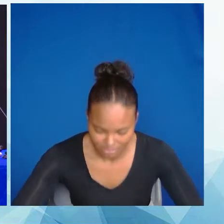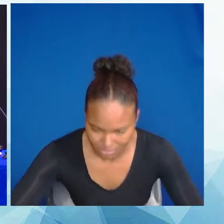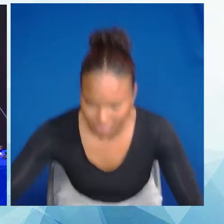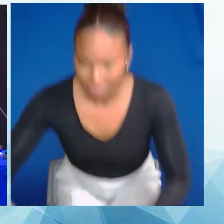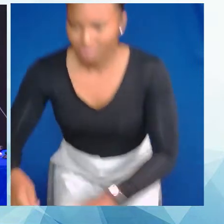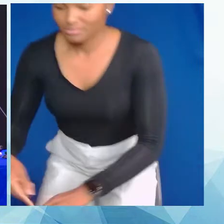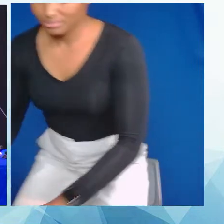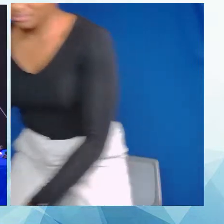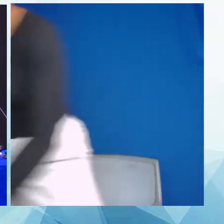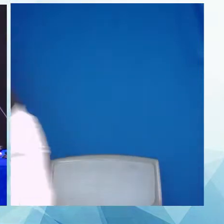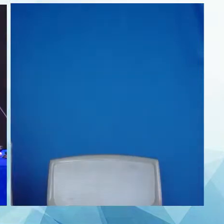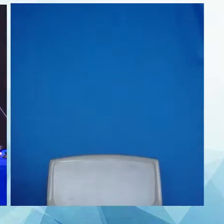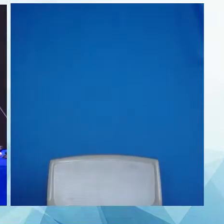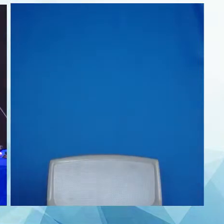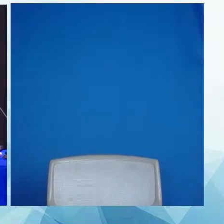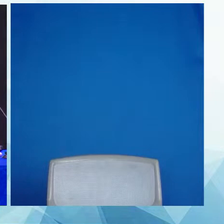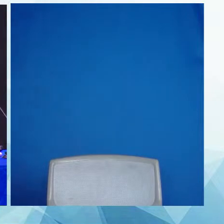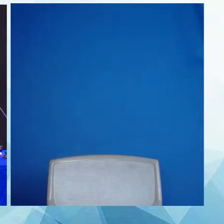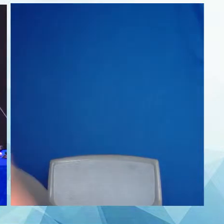Hearing none, we'll move Thank on you. to